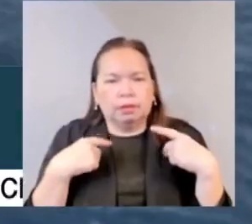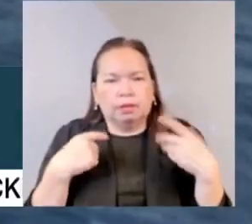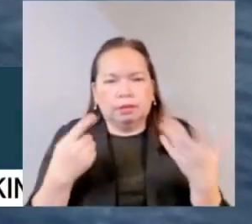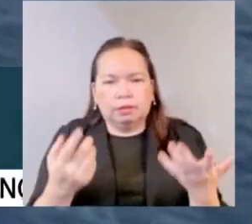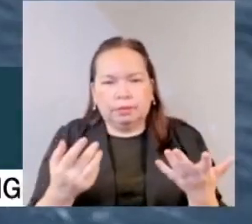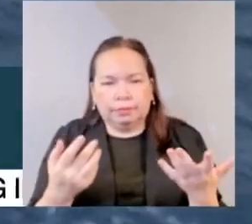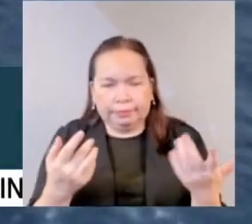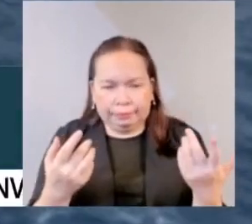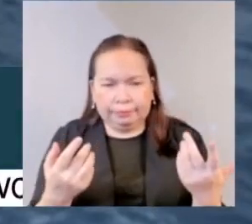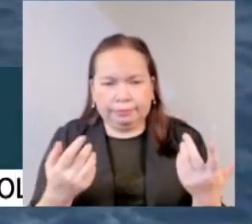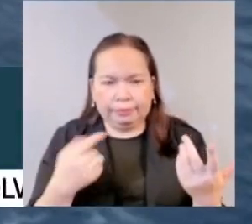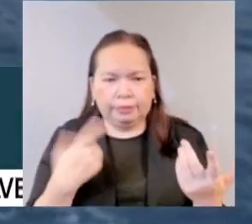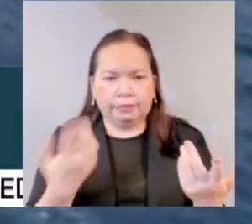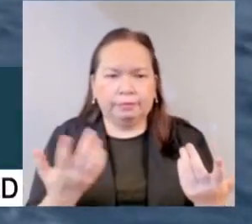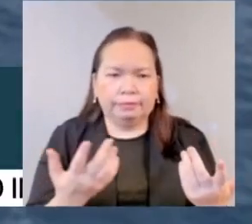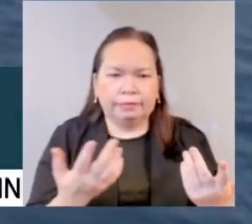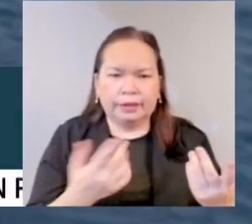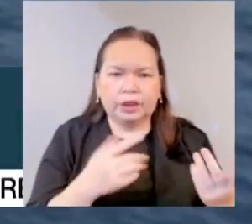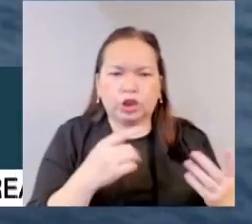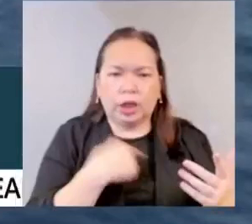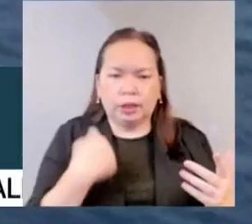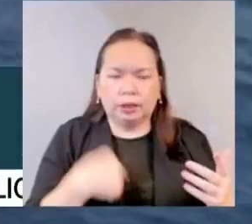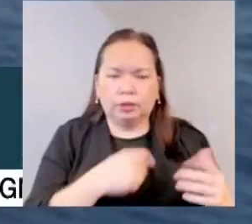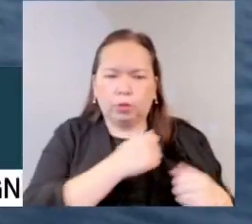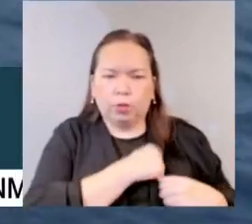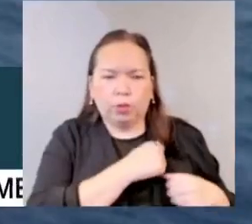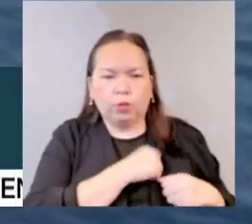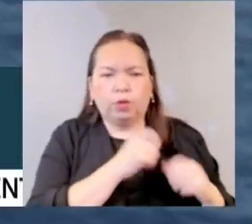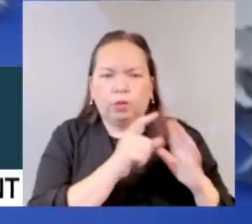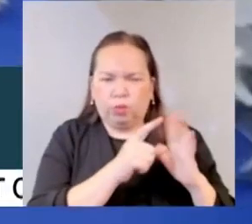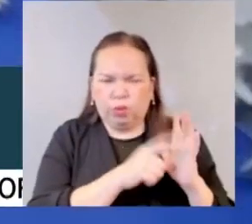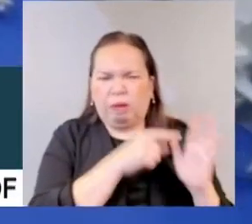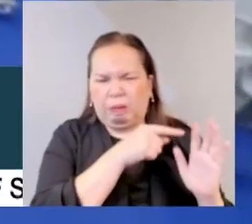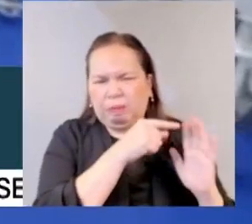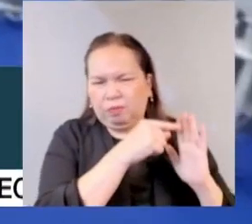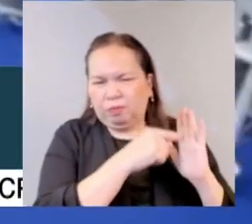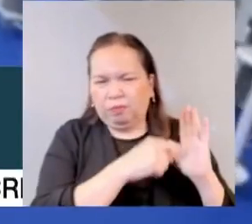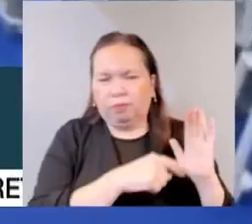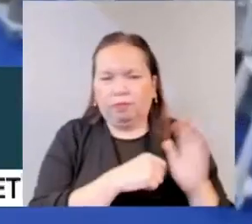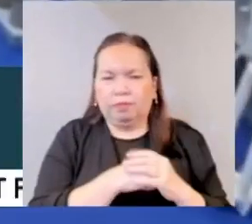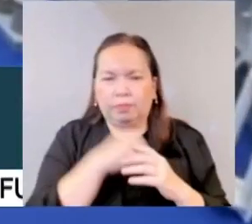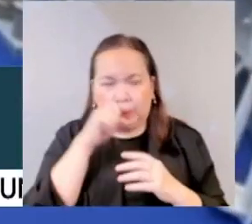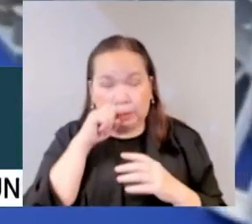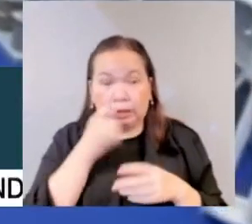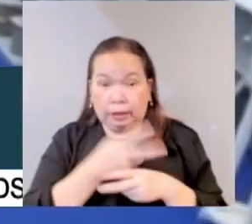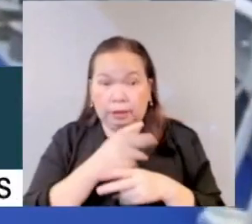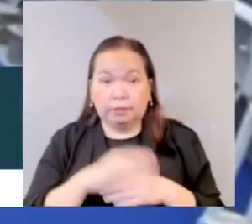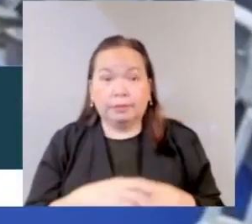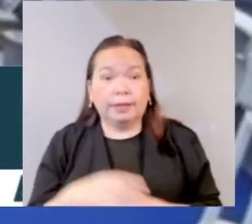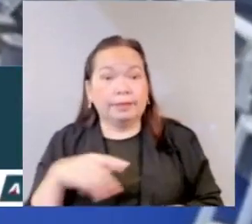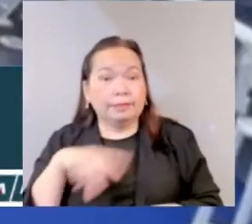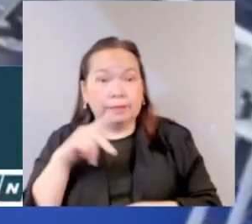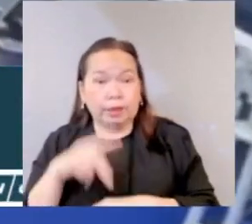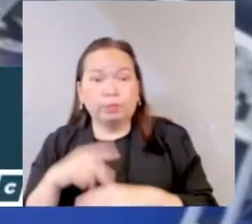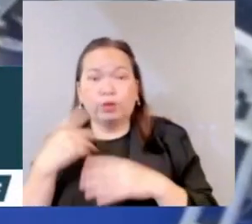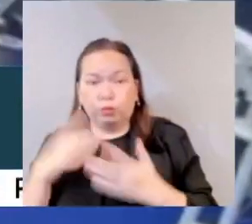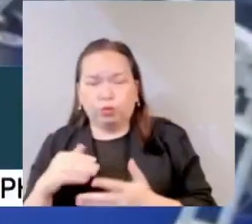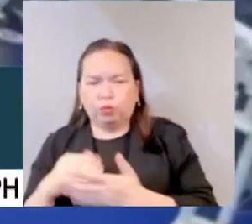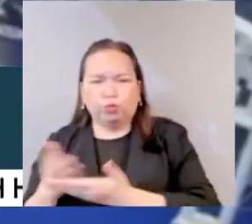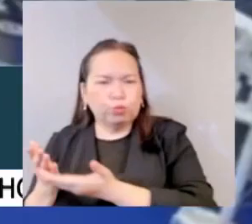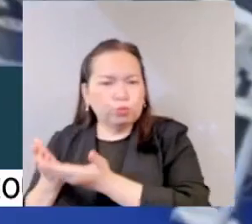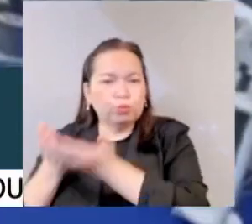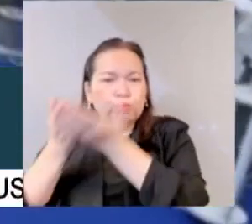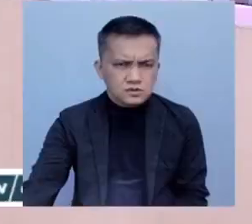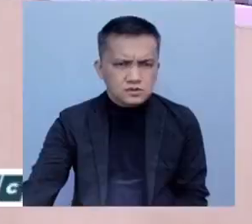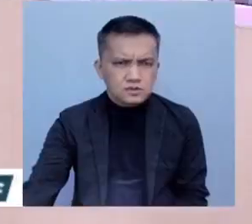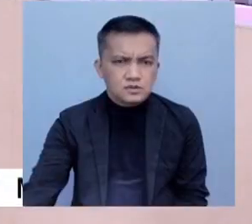The Philippines completed its latest resupply mission to Ayungin Shoal October 4th, but not without encountering dangerous maneuvers from Chinese